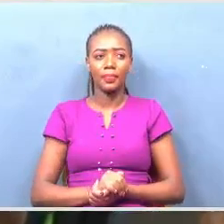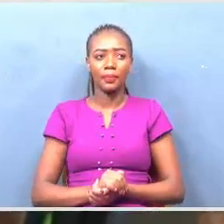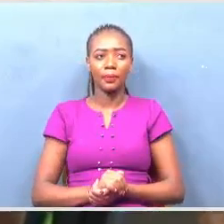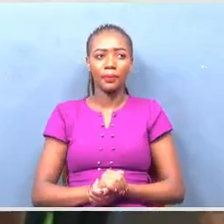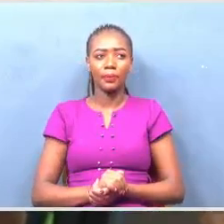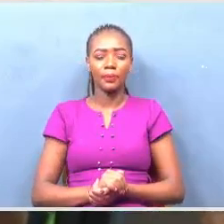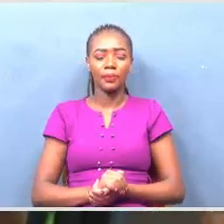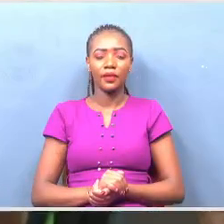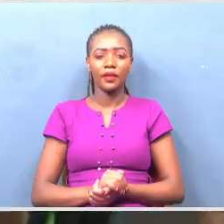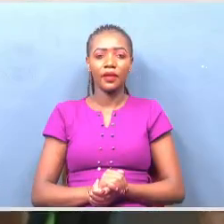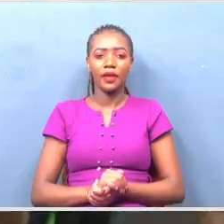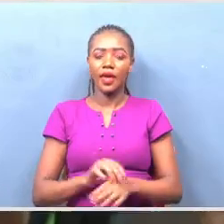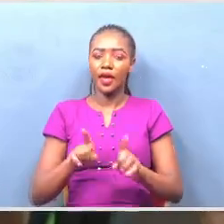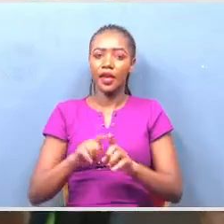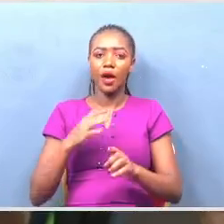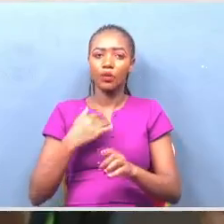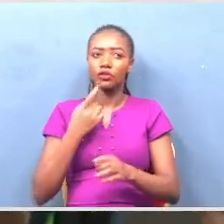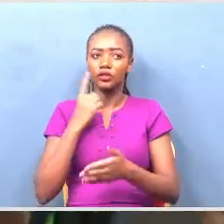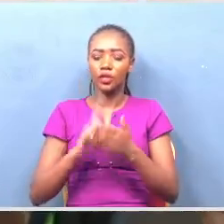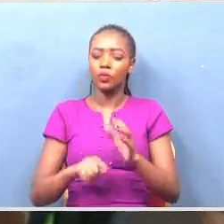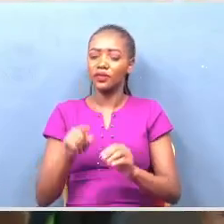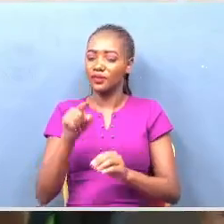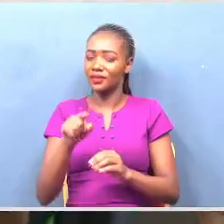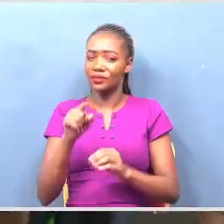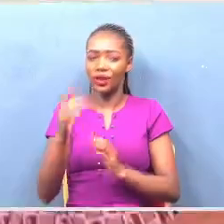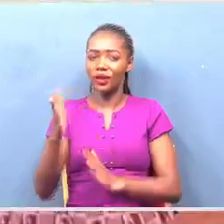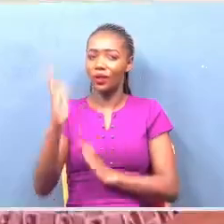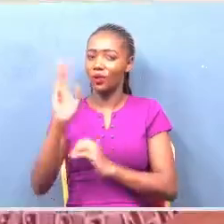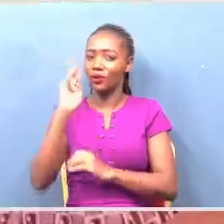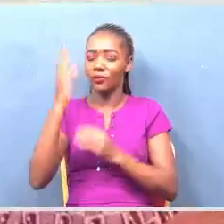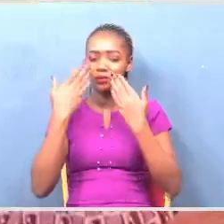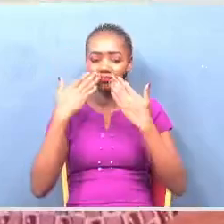their sacrifice will not be in vain.